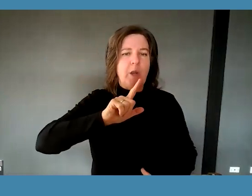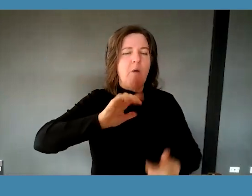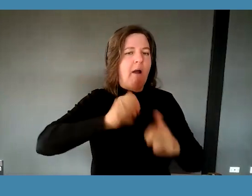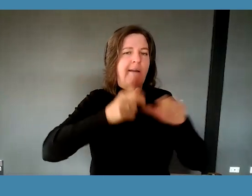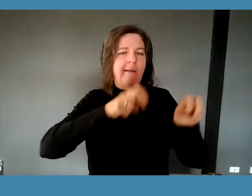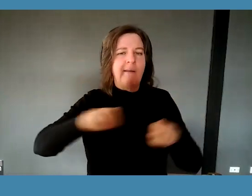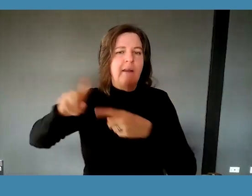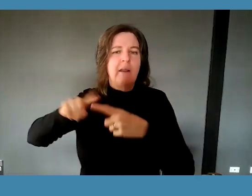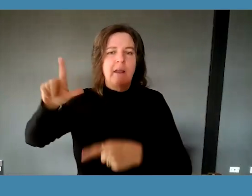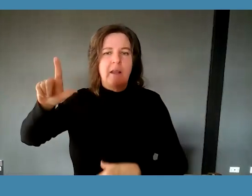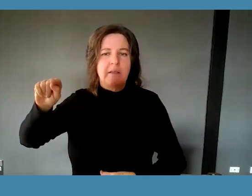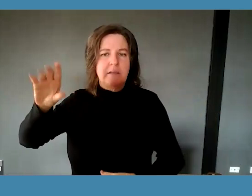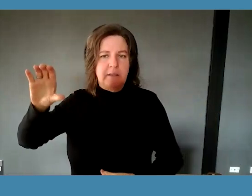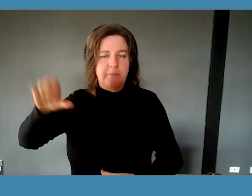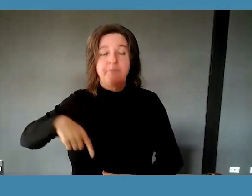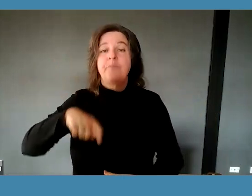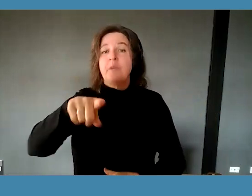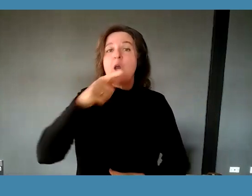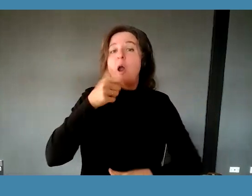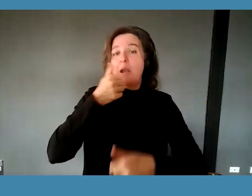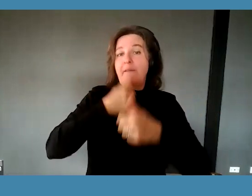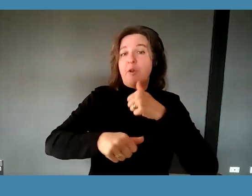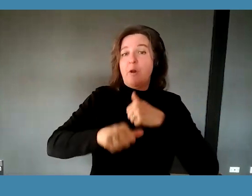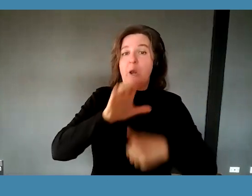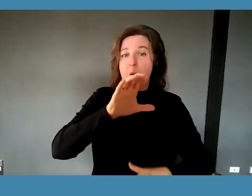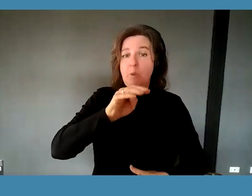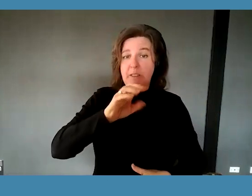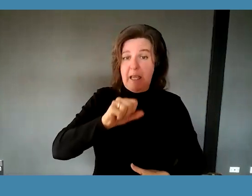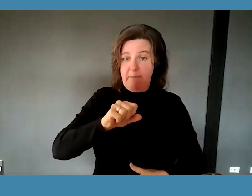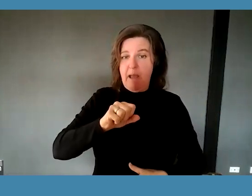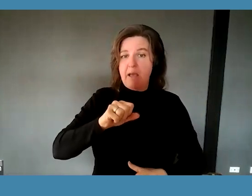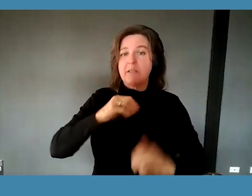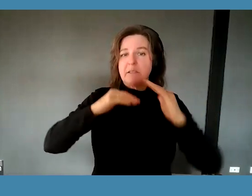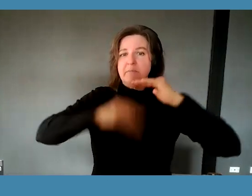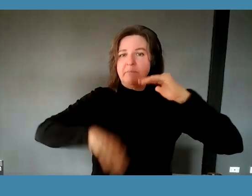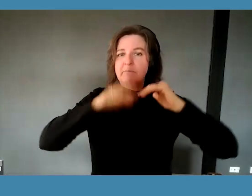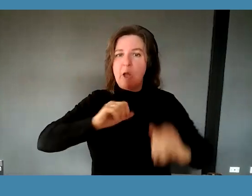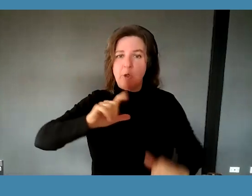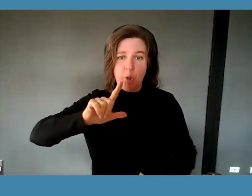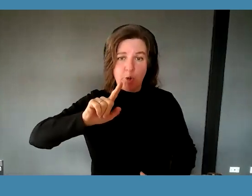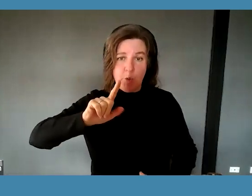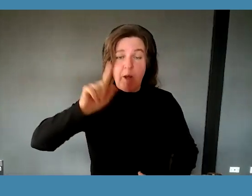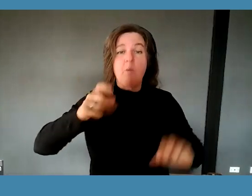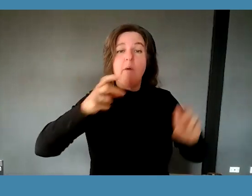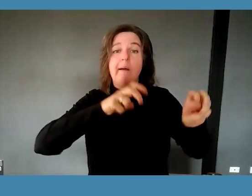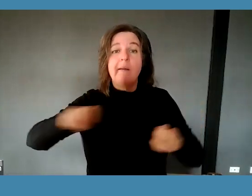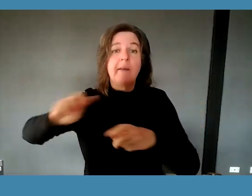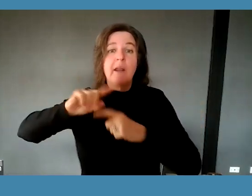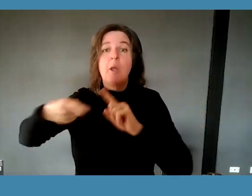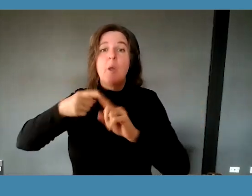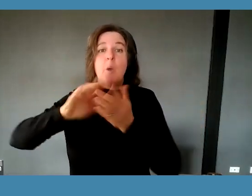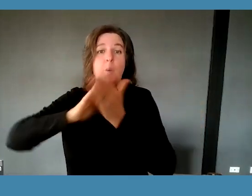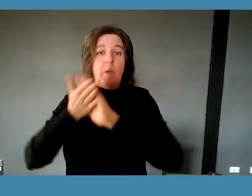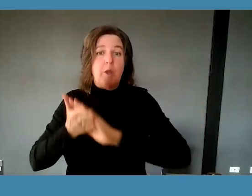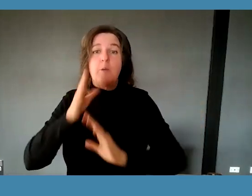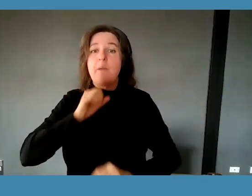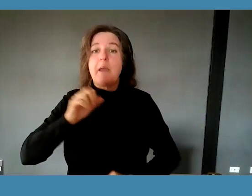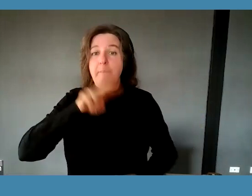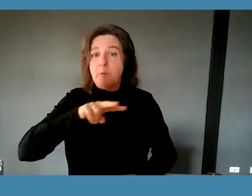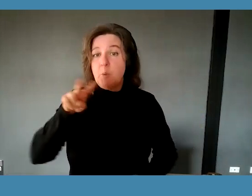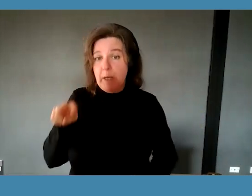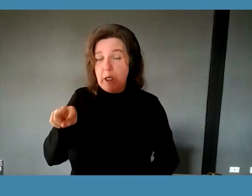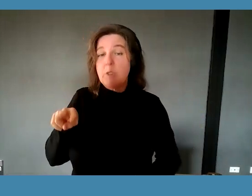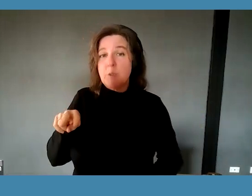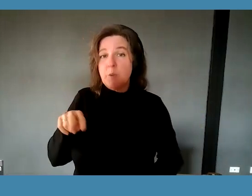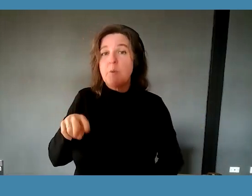If you're currently on CMS and you're under 21 and you're looking at needing to transition when you turn 22, I